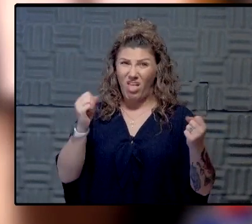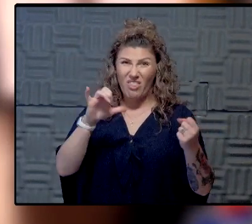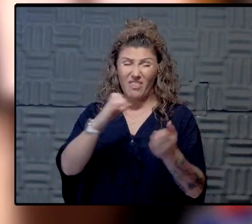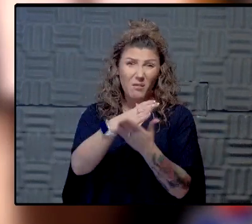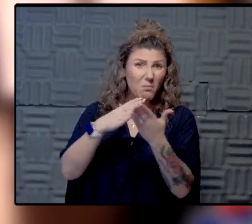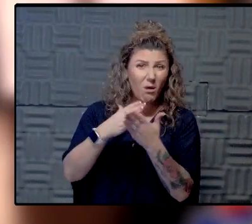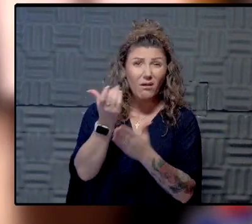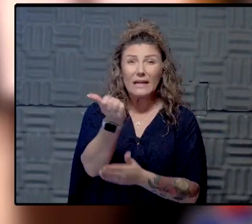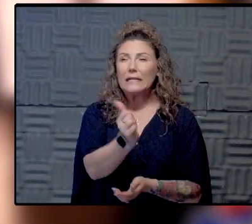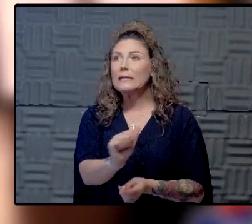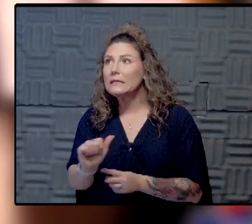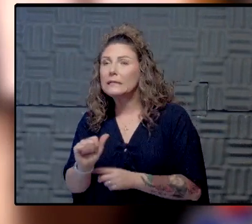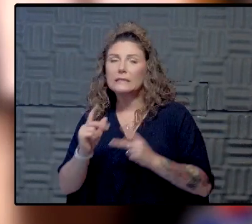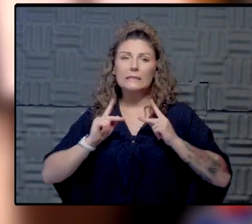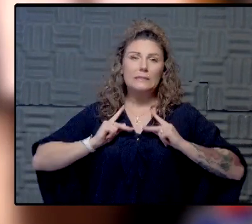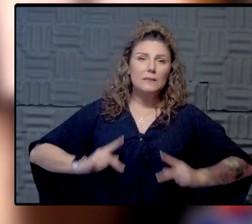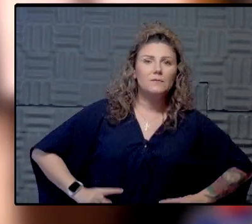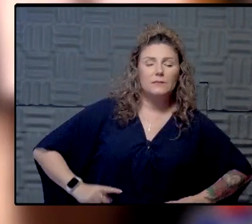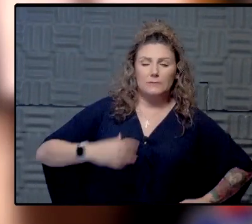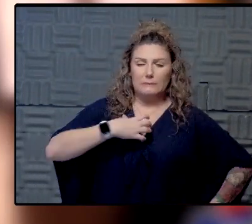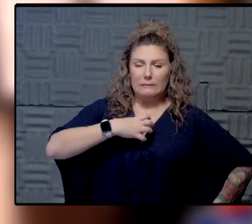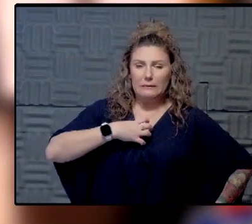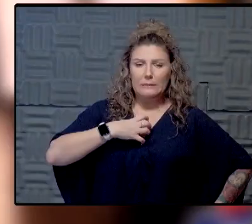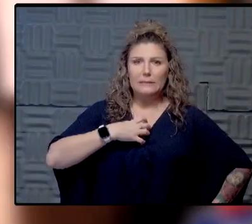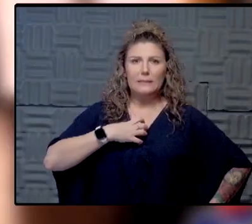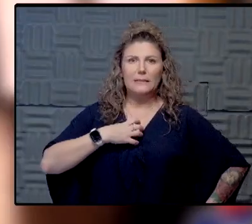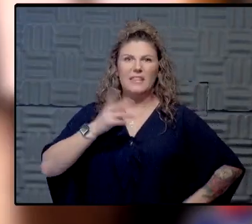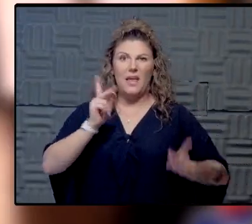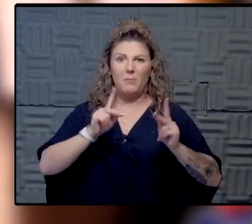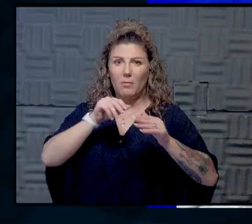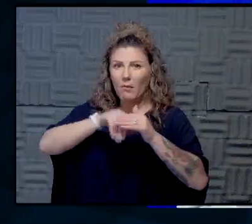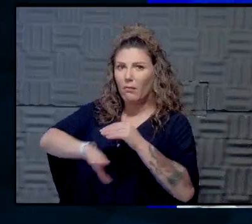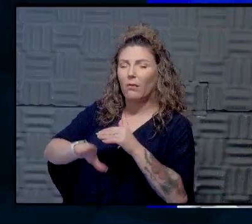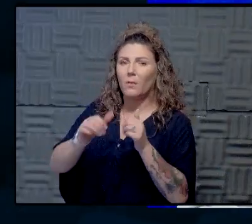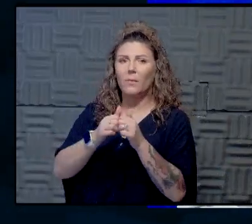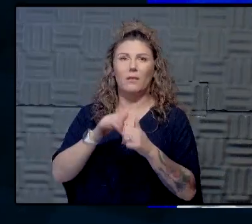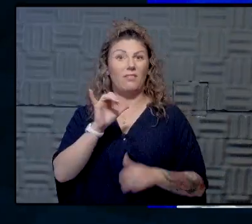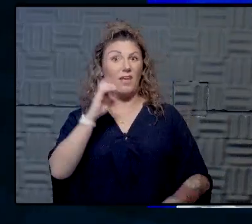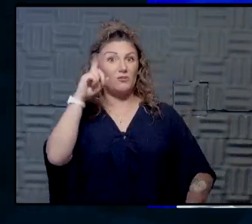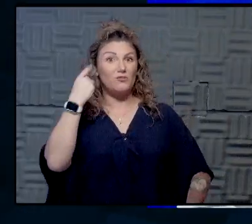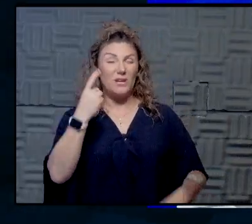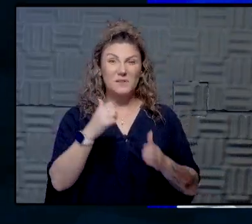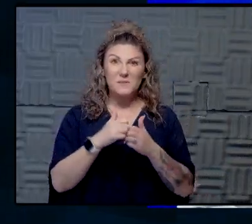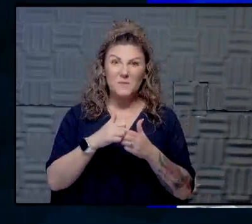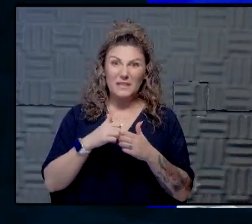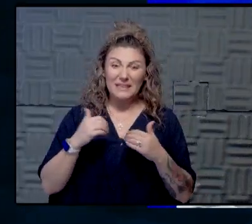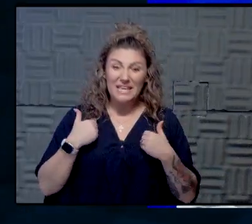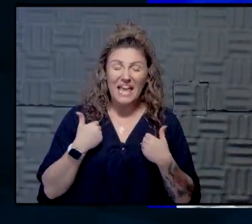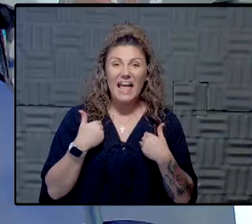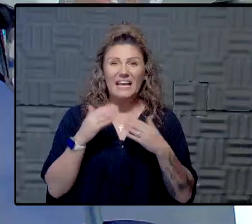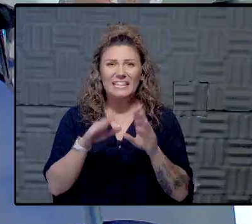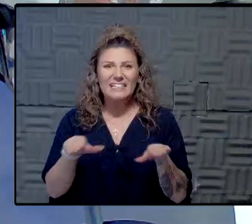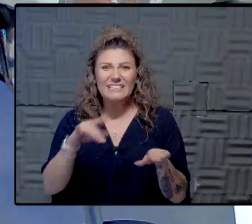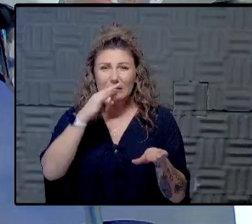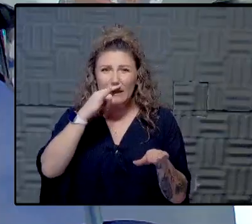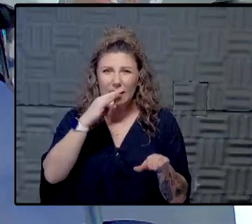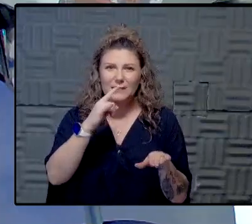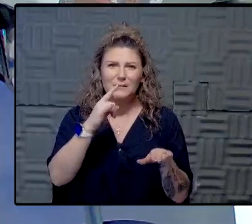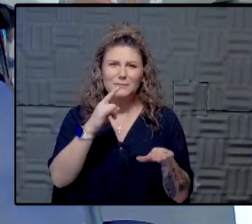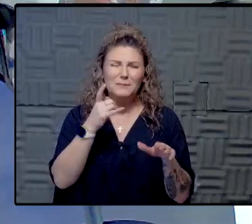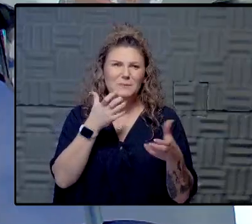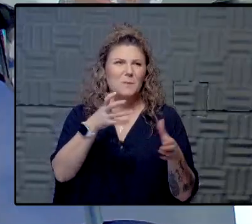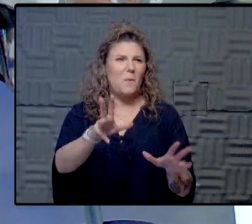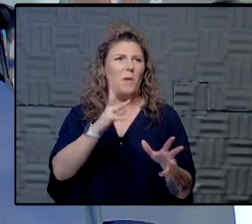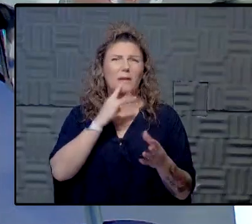of any physical complaint that a patient comes in with. That's crazy, because with little kids, you don't want to think about stress bothering them.